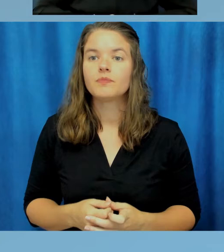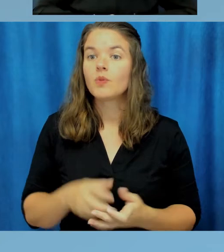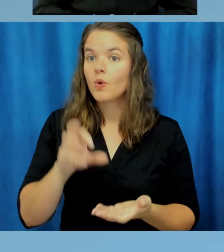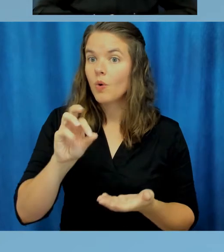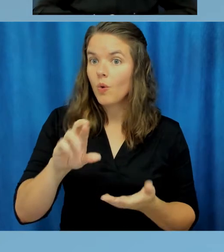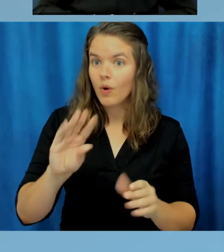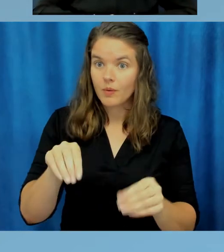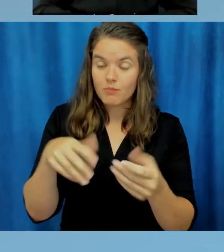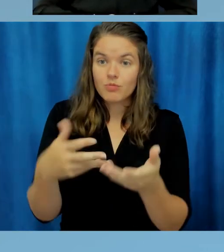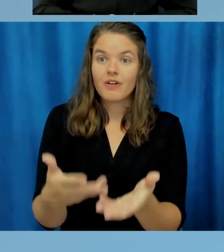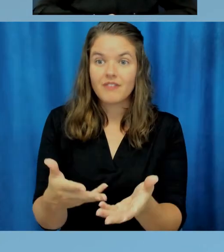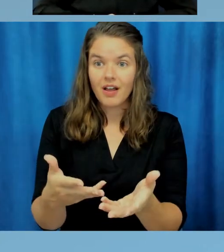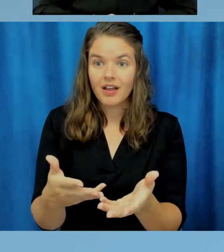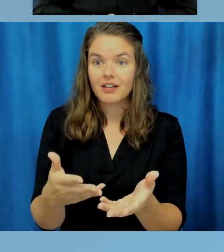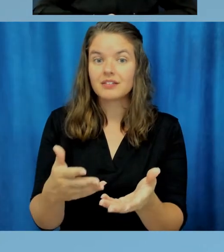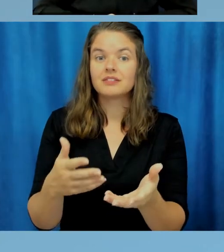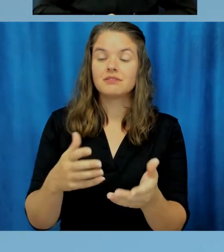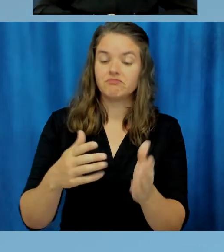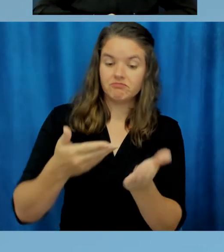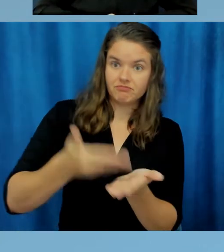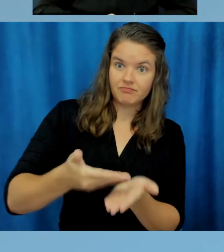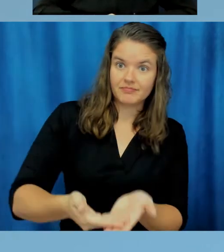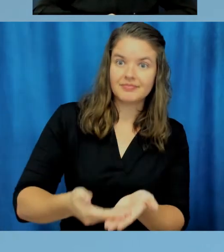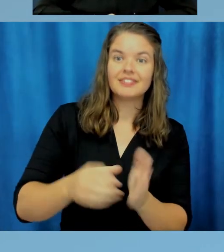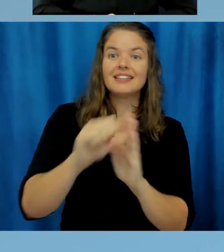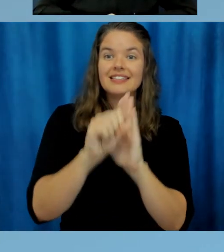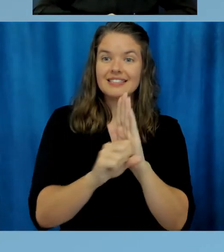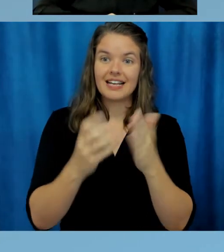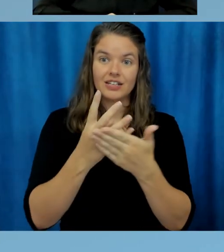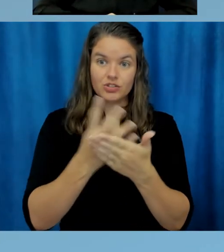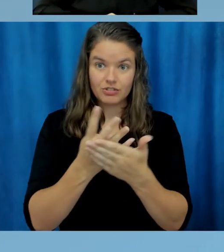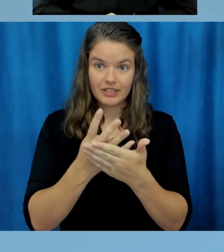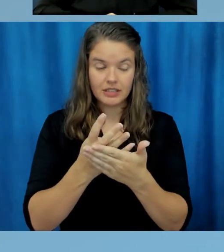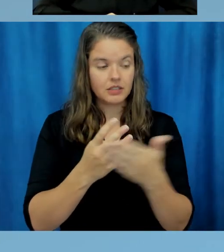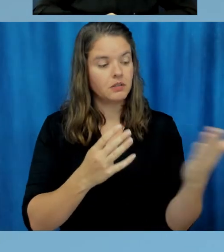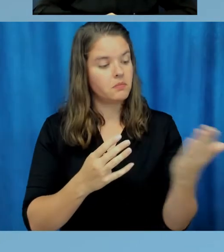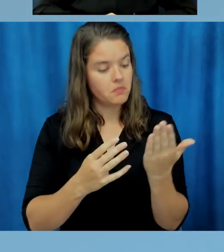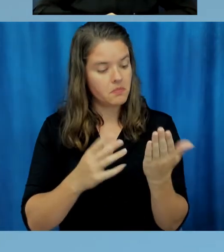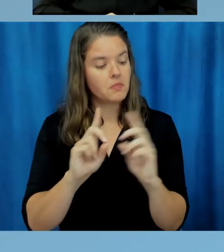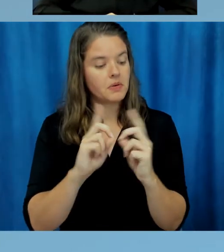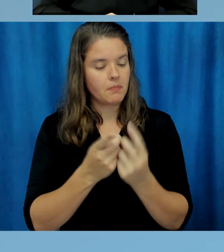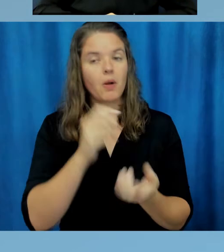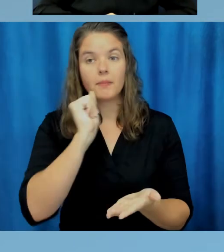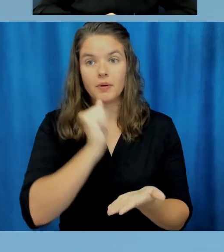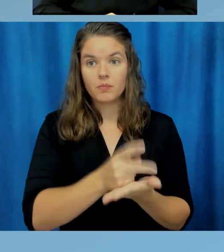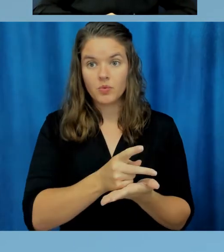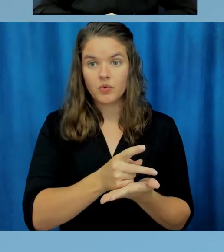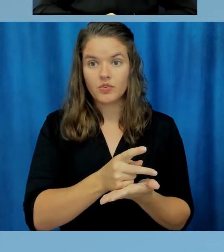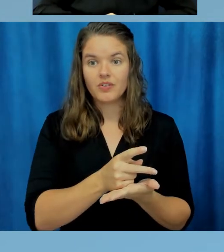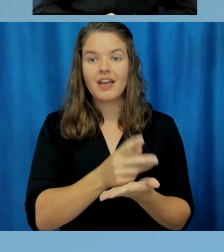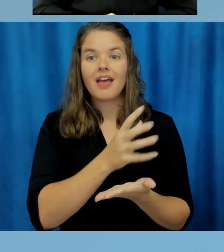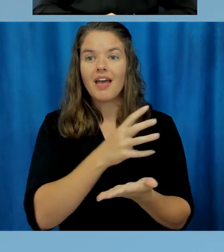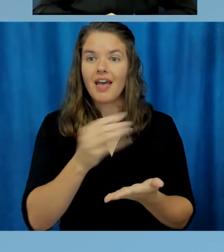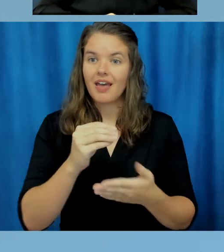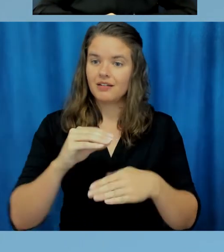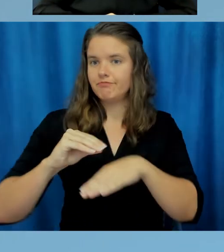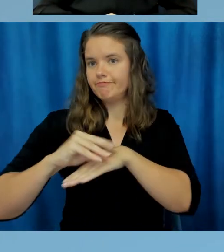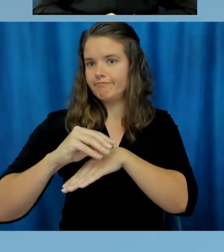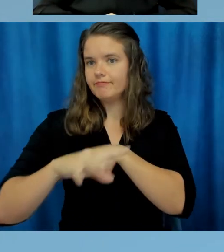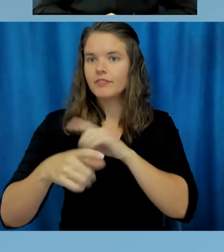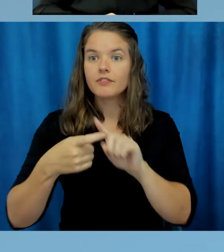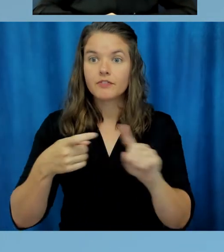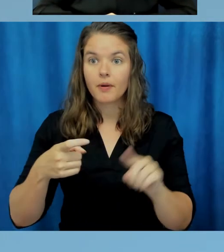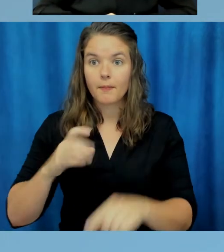or provide a verification of passing a state screening approved by the department in consultation with the